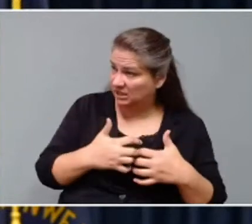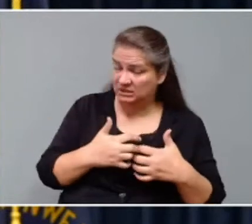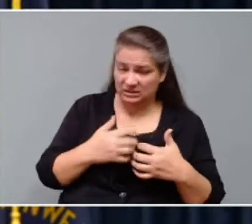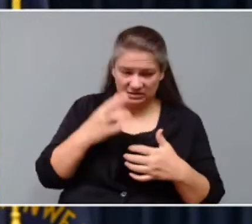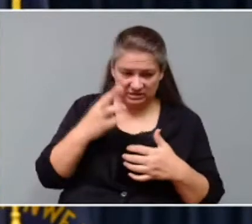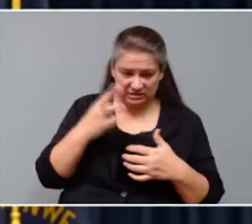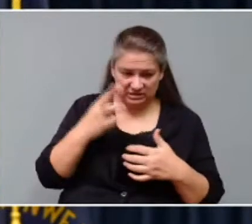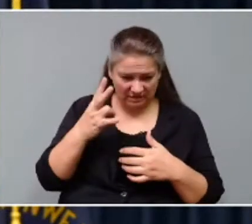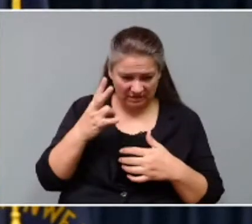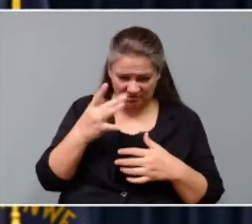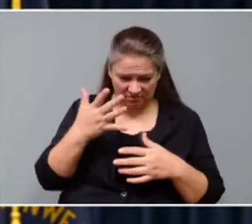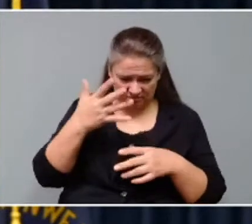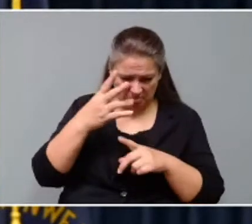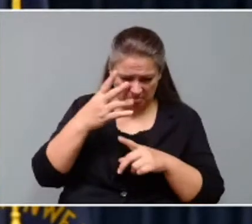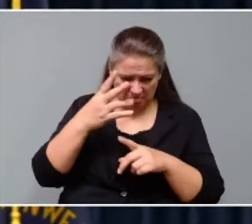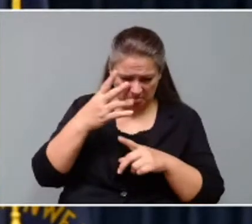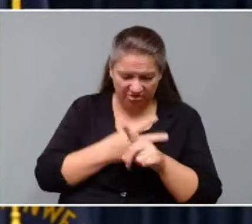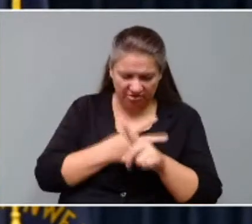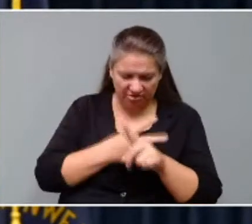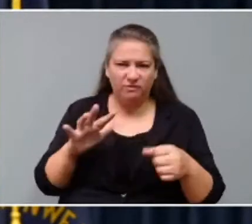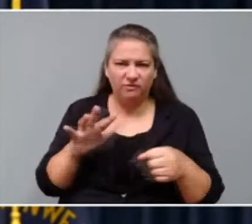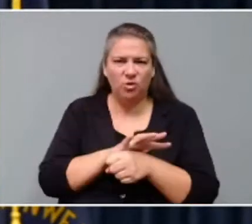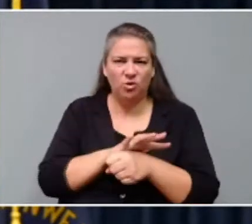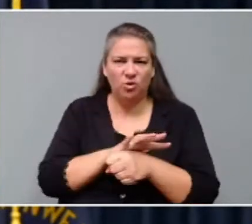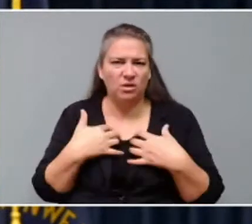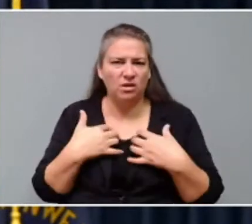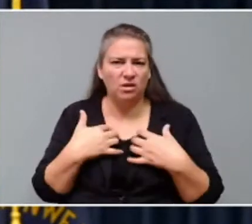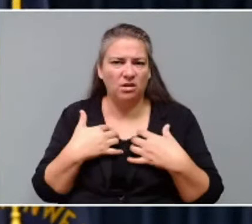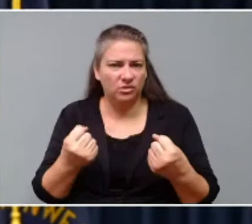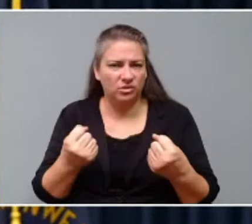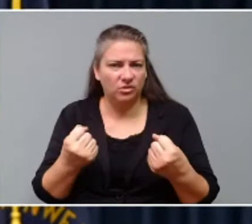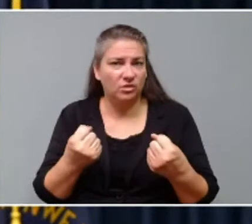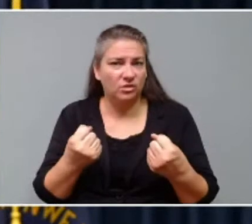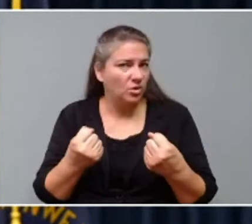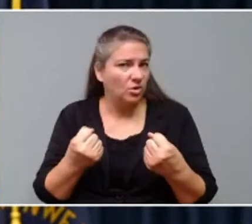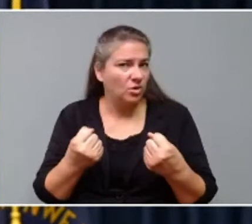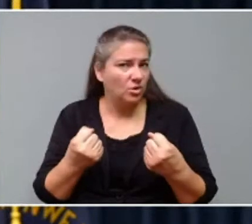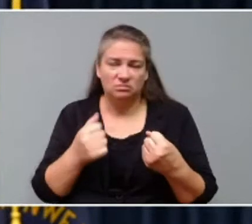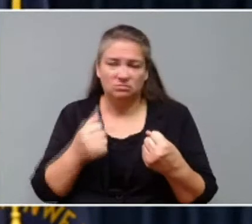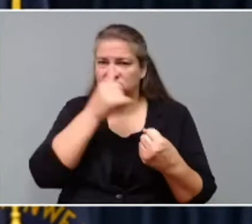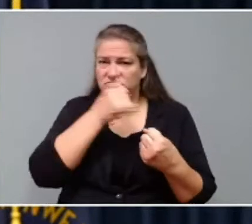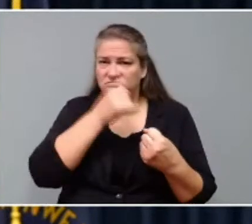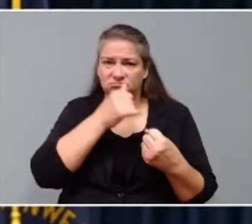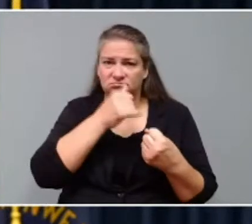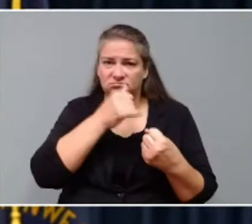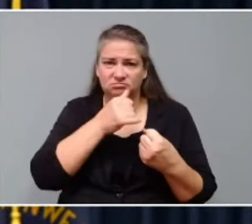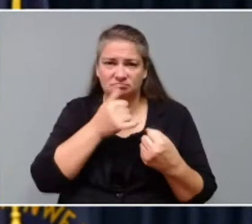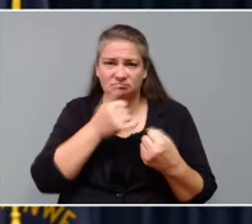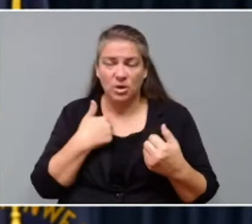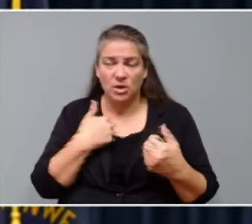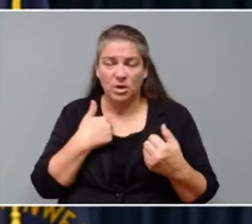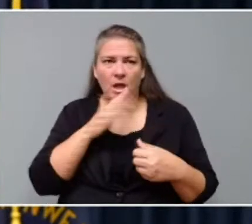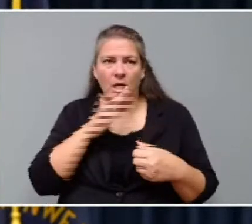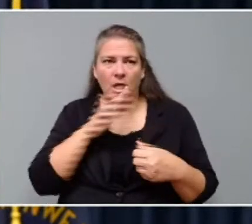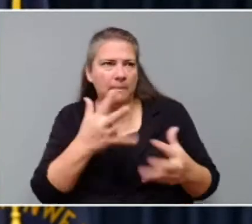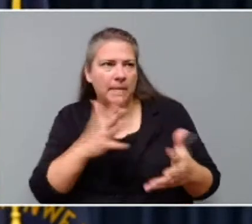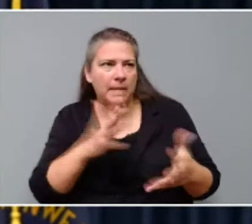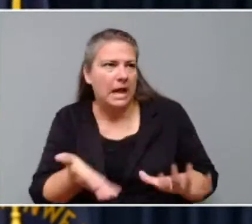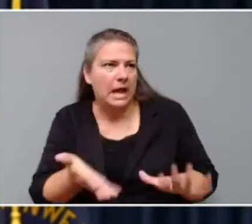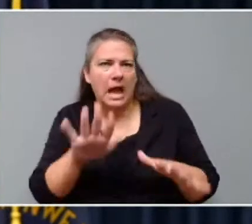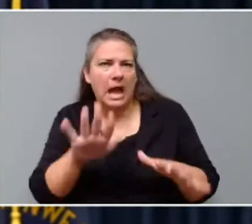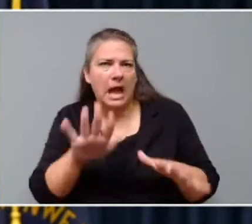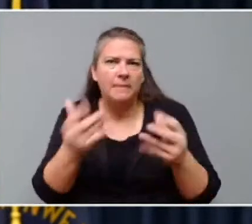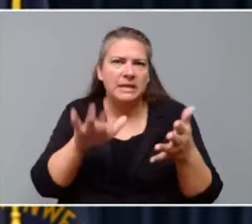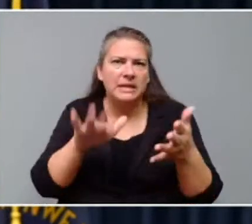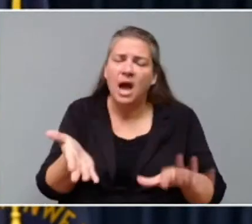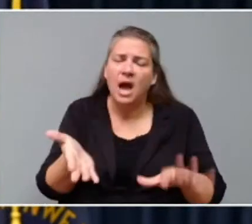recover. Again, I think we kind of fall into this fallacy of, well, how many people die? And that's really important.